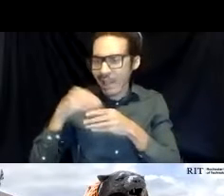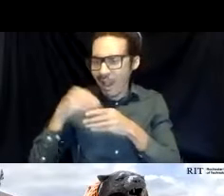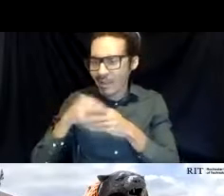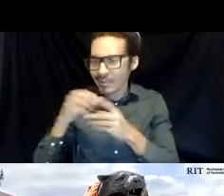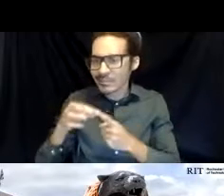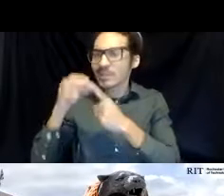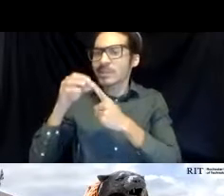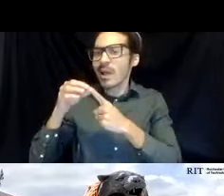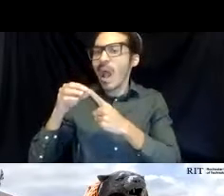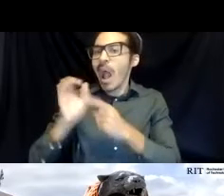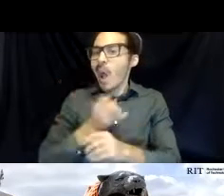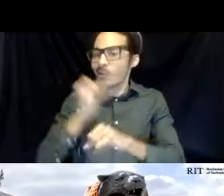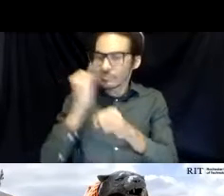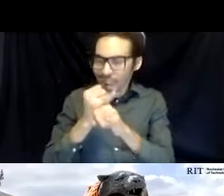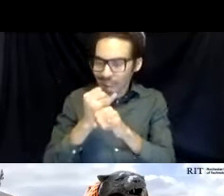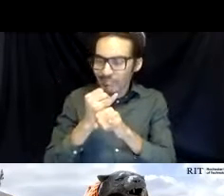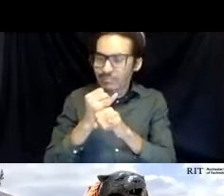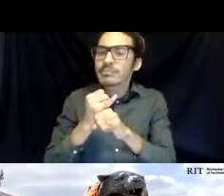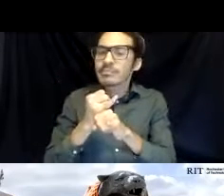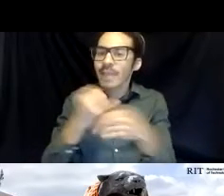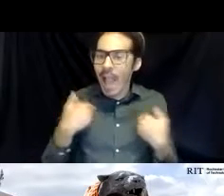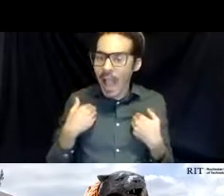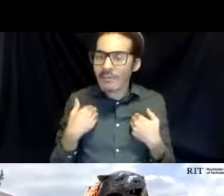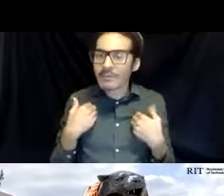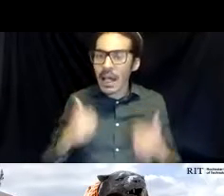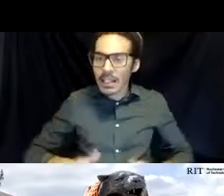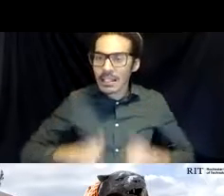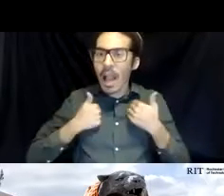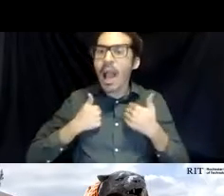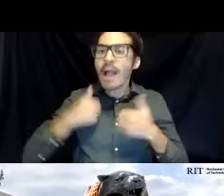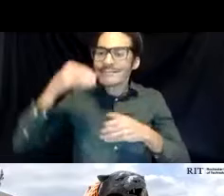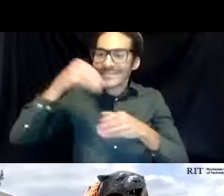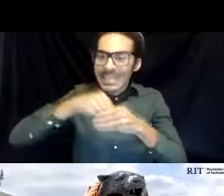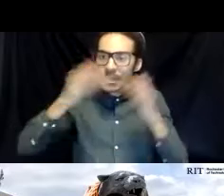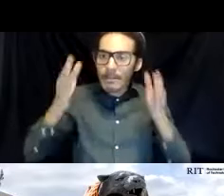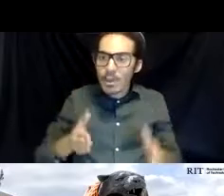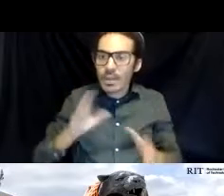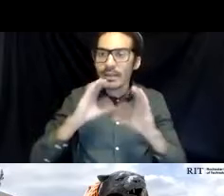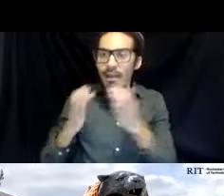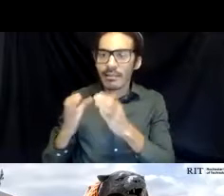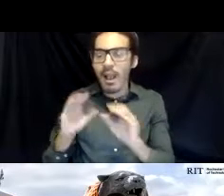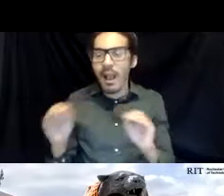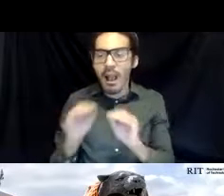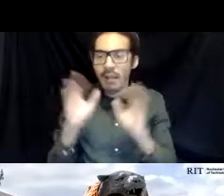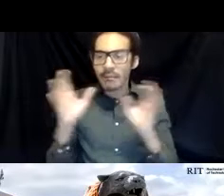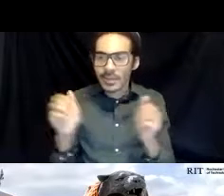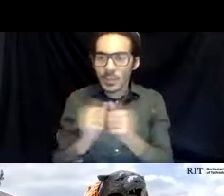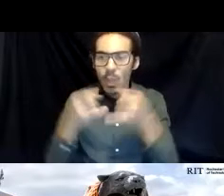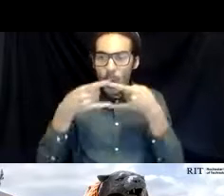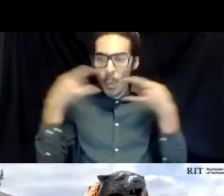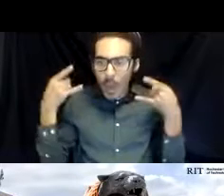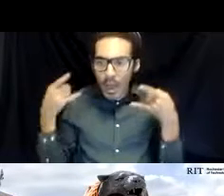our campus. We're having live in-person classes, but obviously with a lot of masking, with a